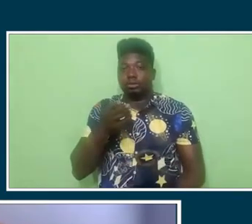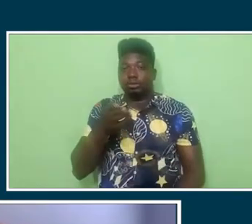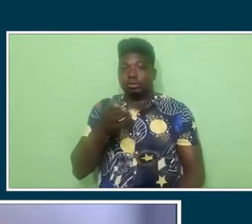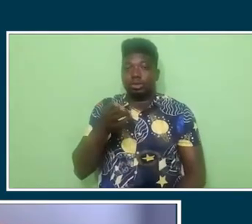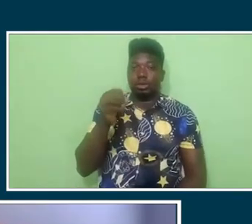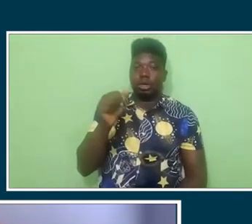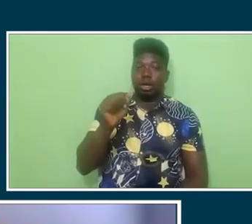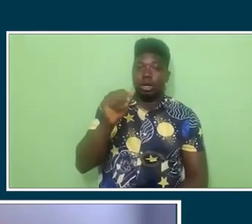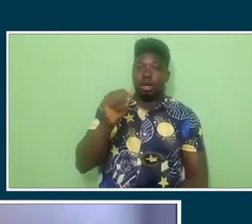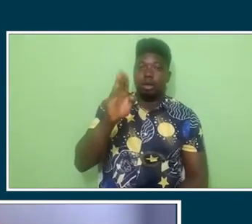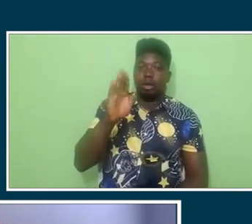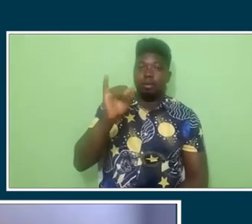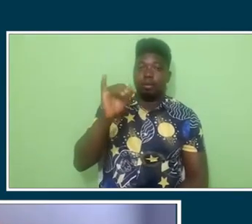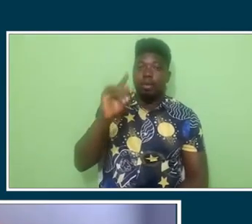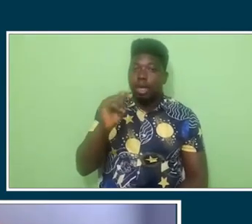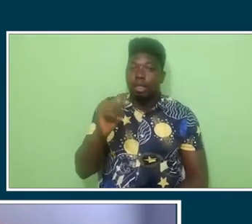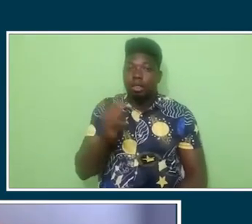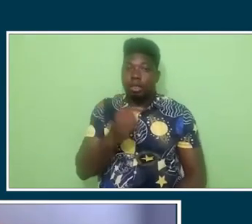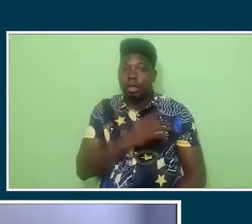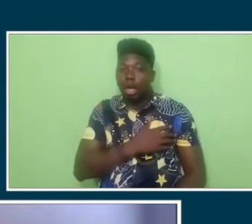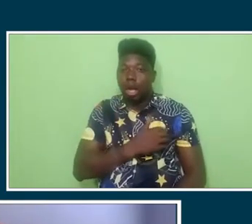than putting